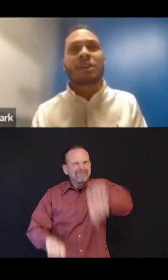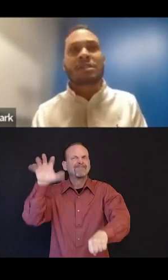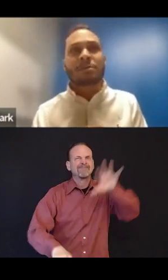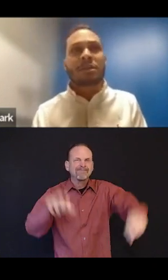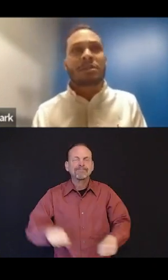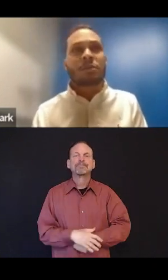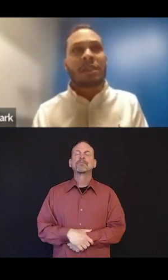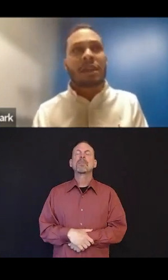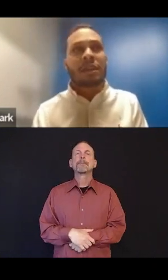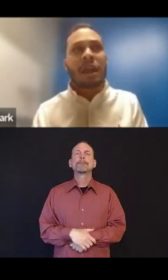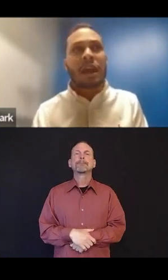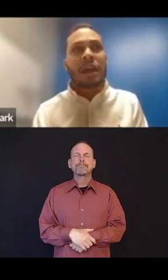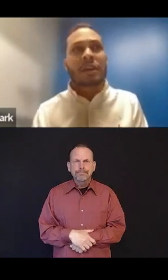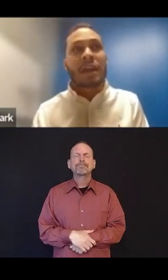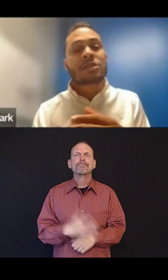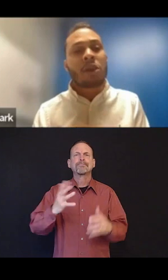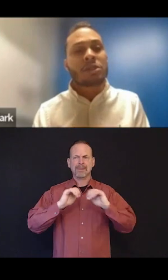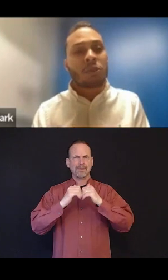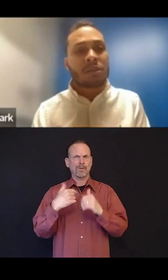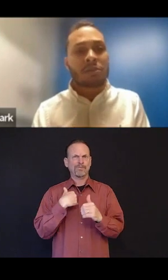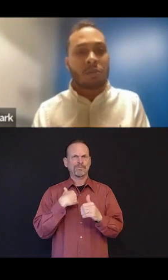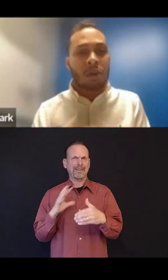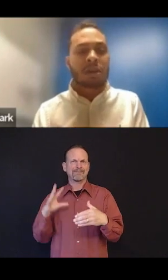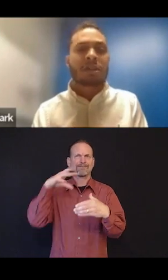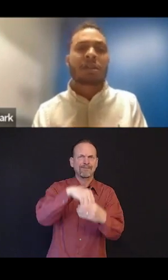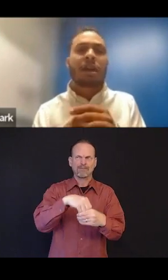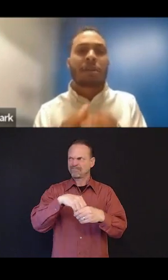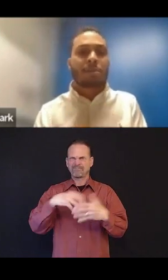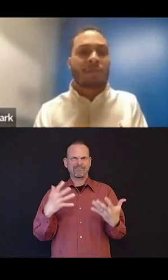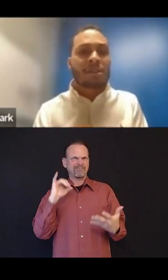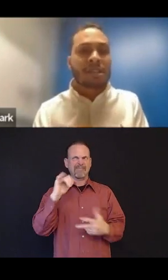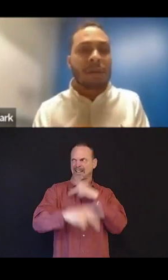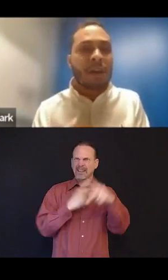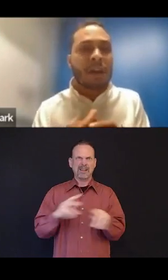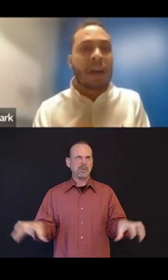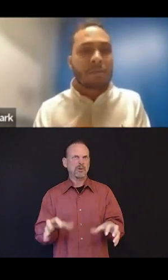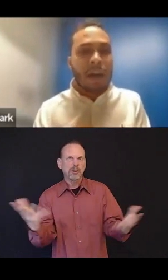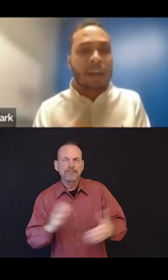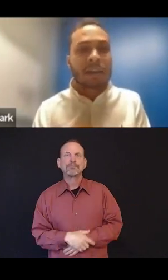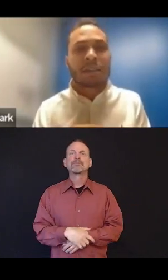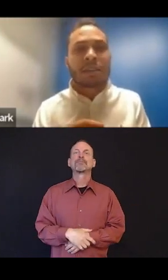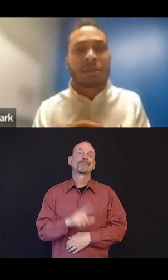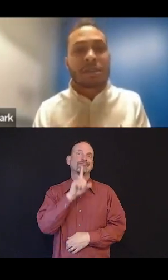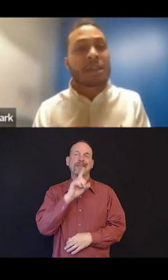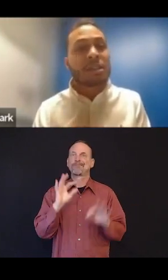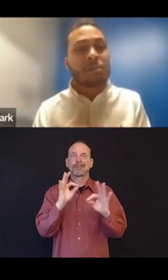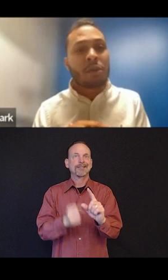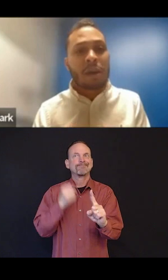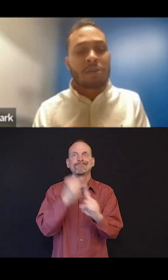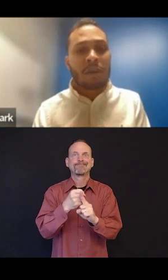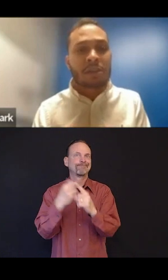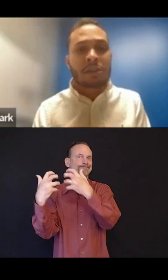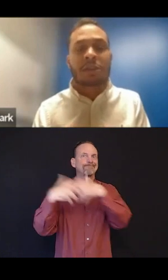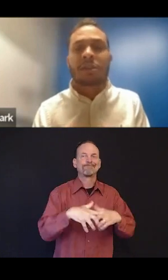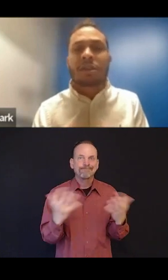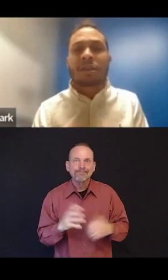very serendipitous the way that I got started doing this work. A member of our team, Eric Achmanik, who's actually the